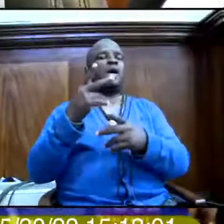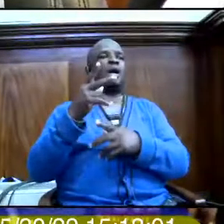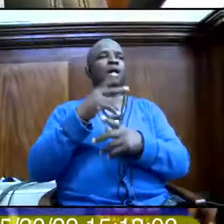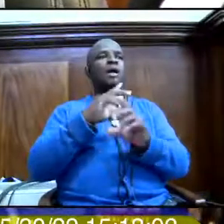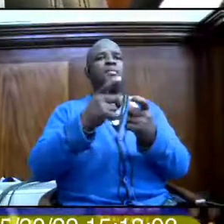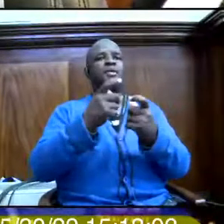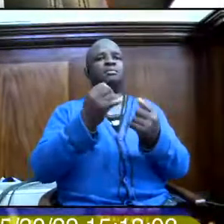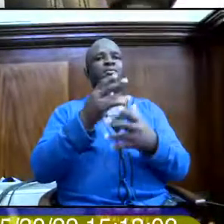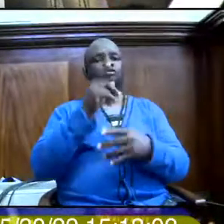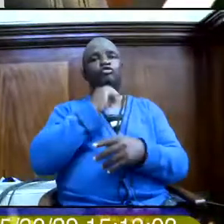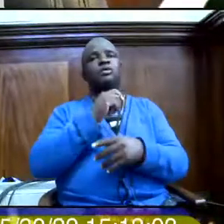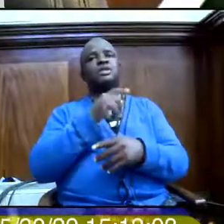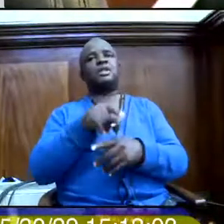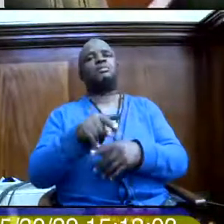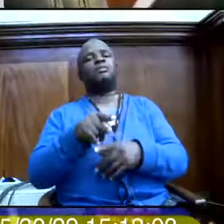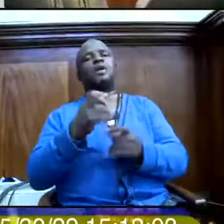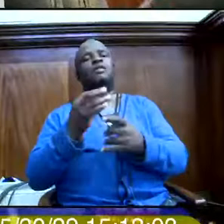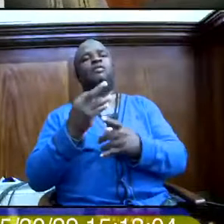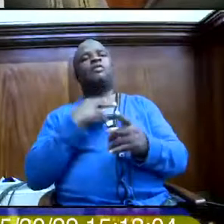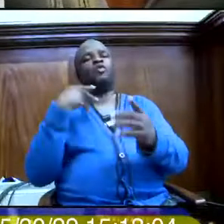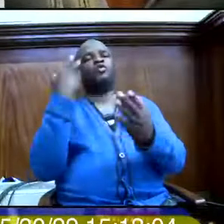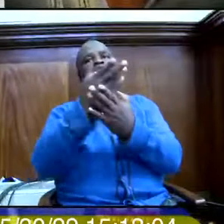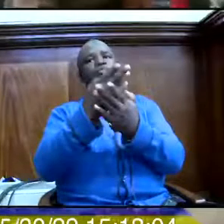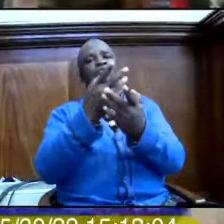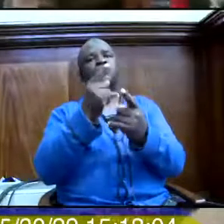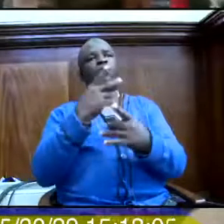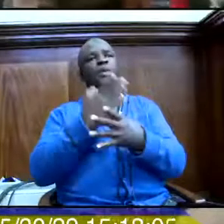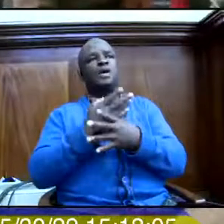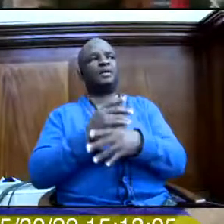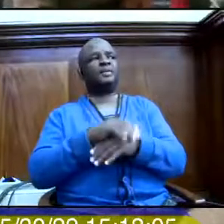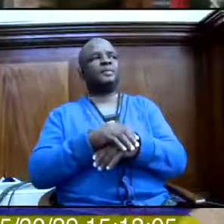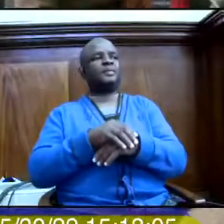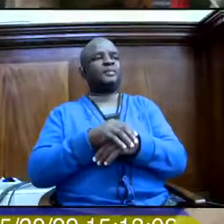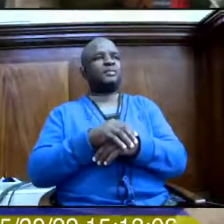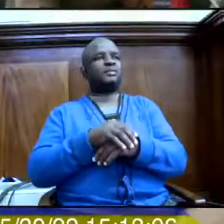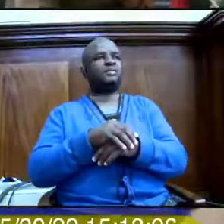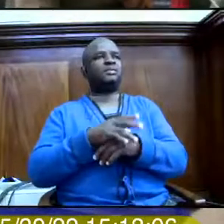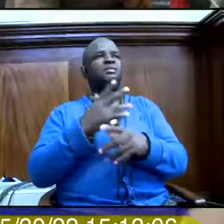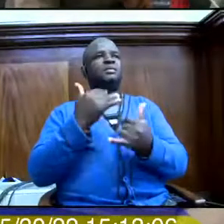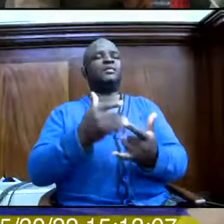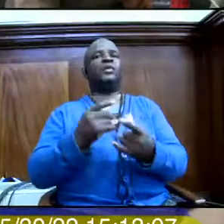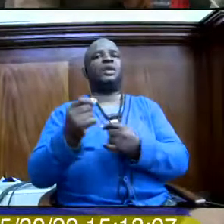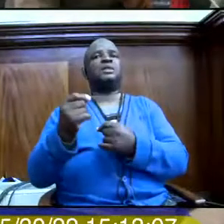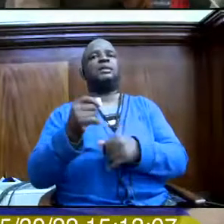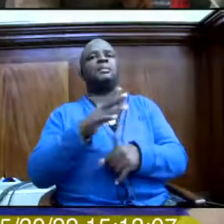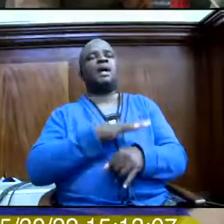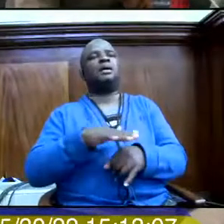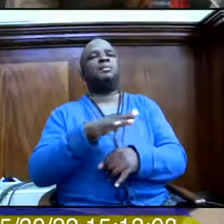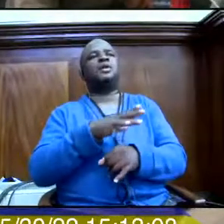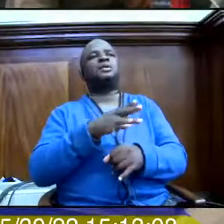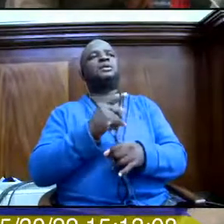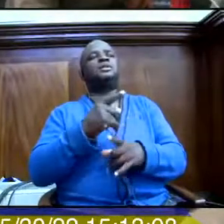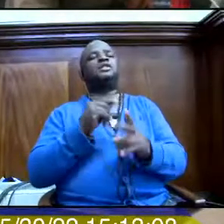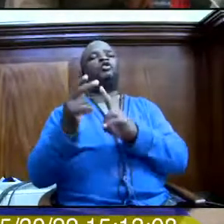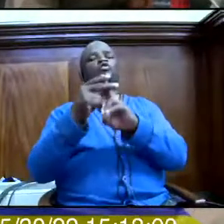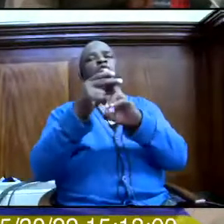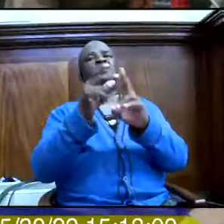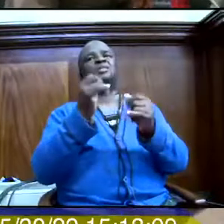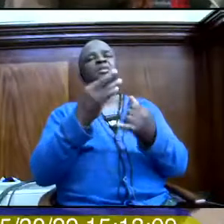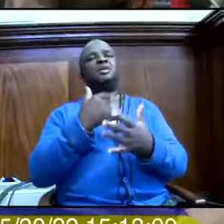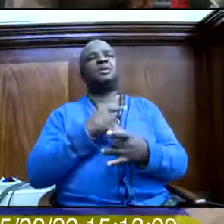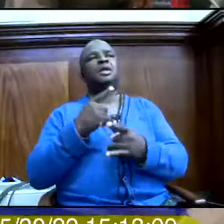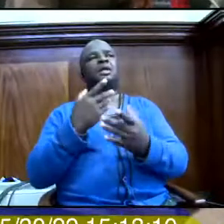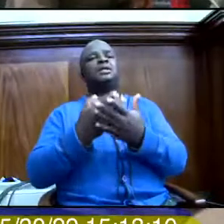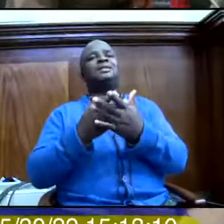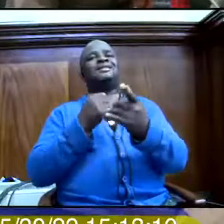interdict to affect the workers play they create uncertainty within union members as to whether